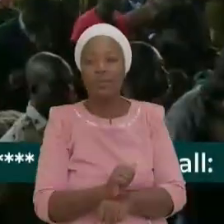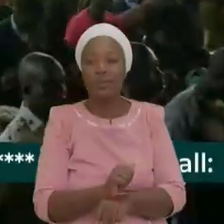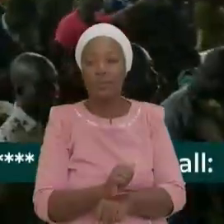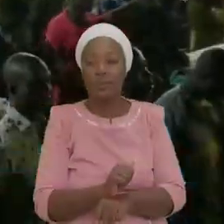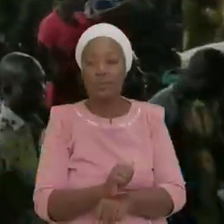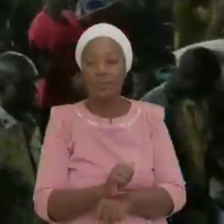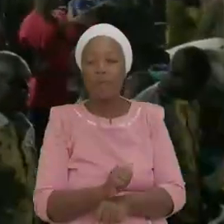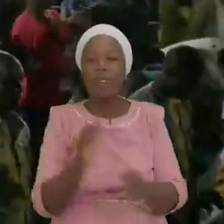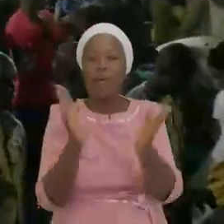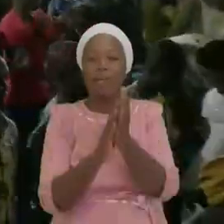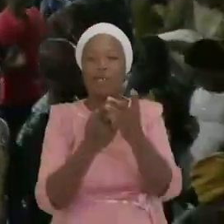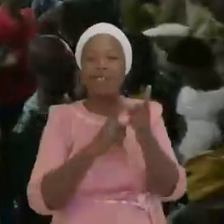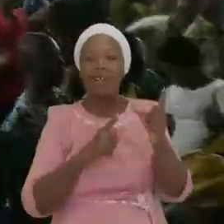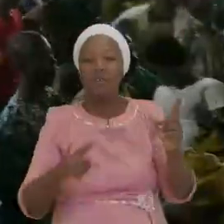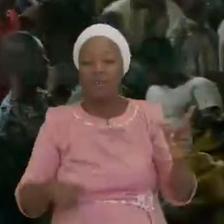Praise the Lord.